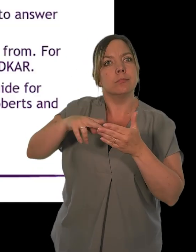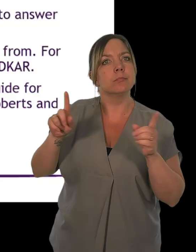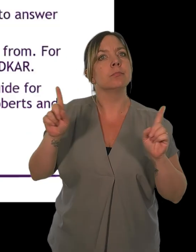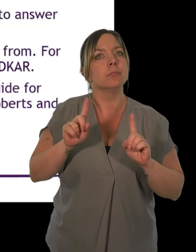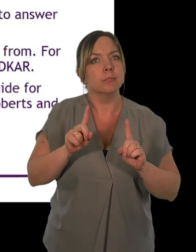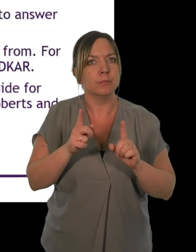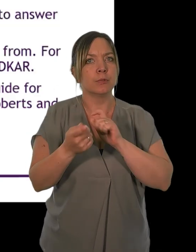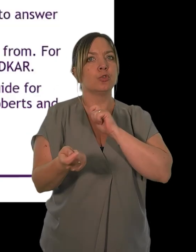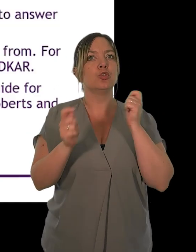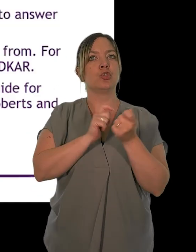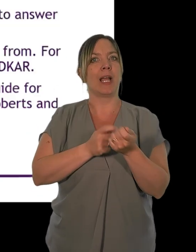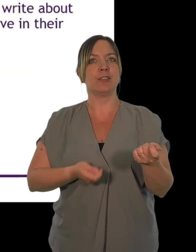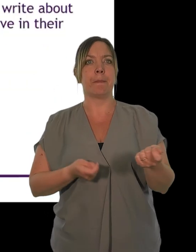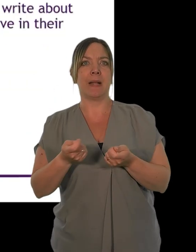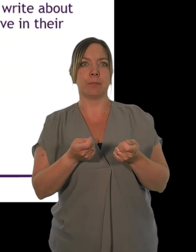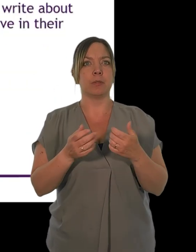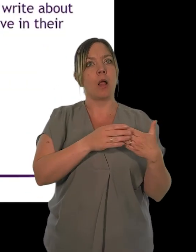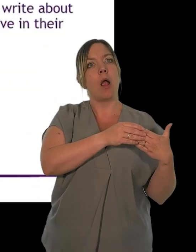website.